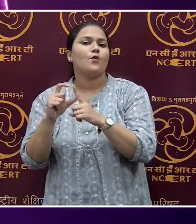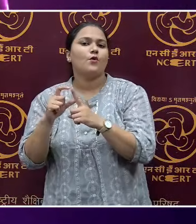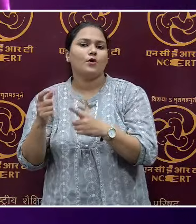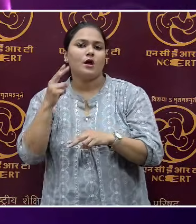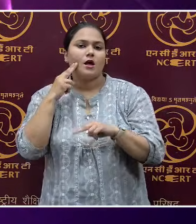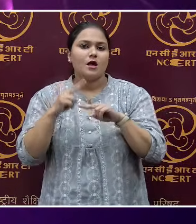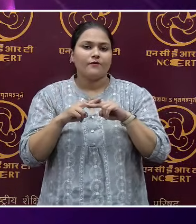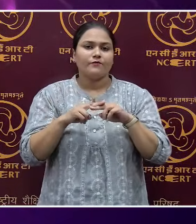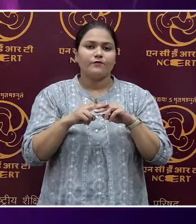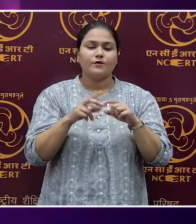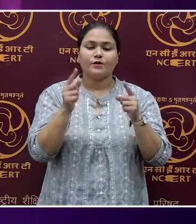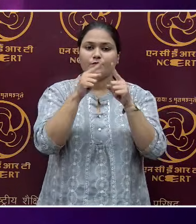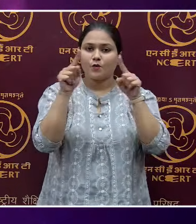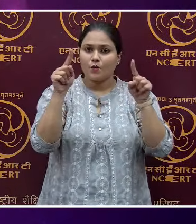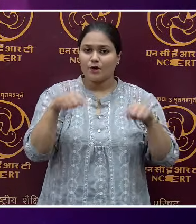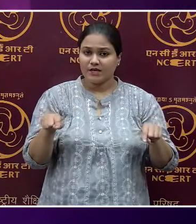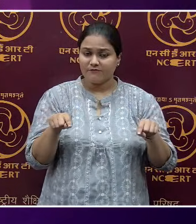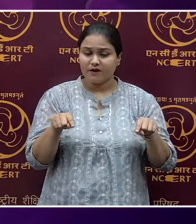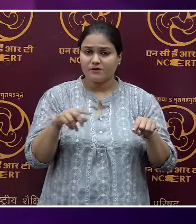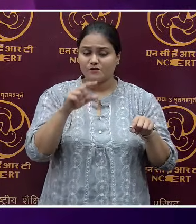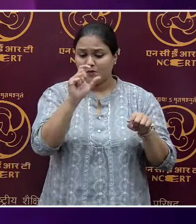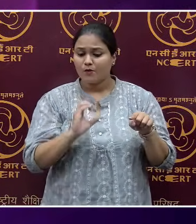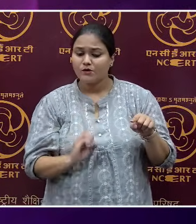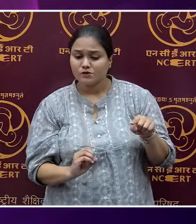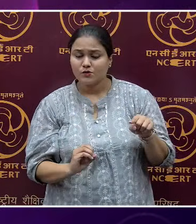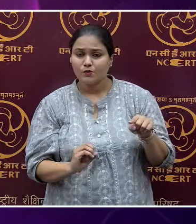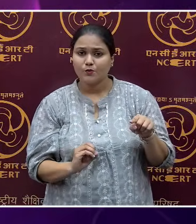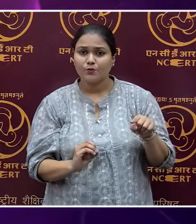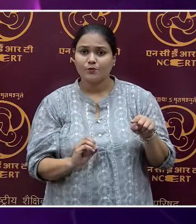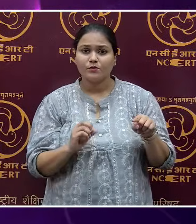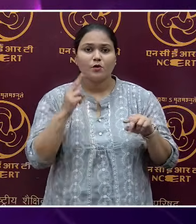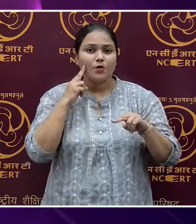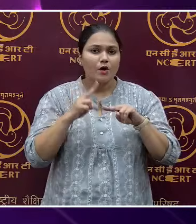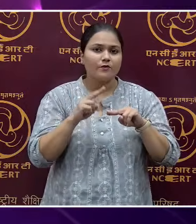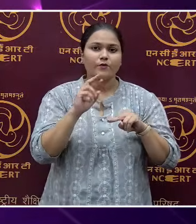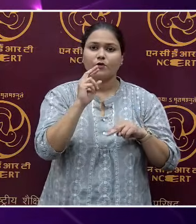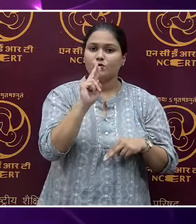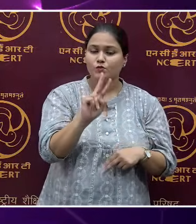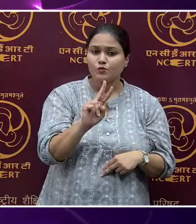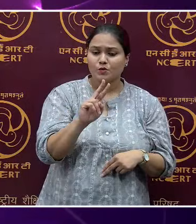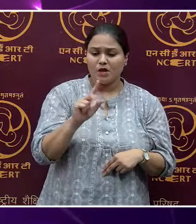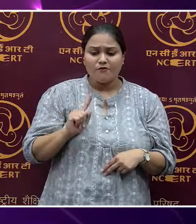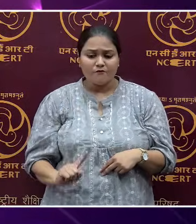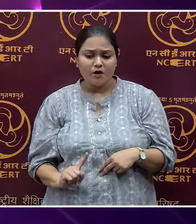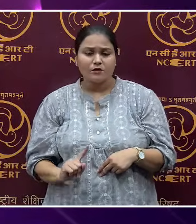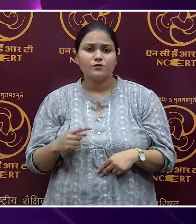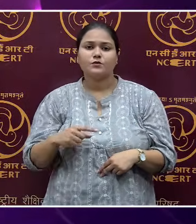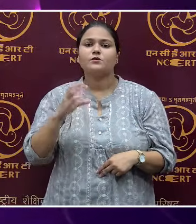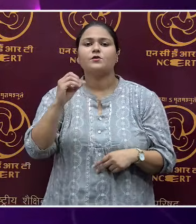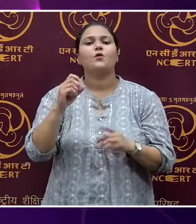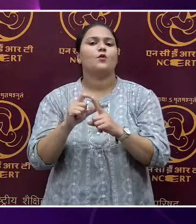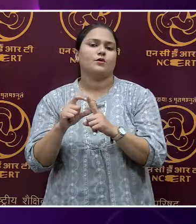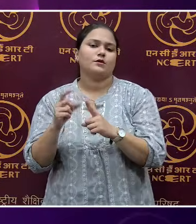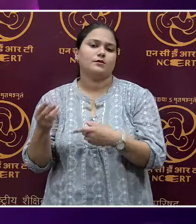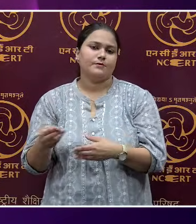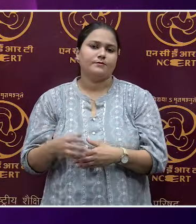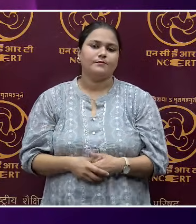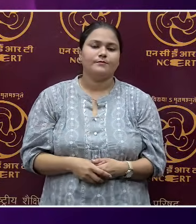becomes 0, then it is even number. And if it is not divisible by 2 and the remainder is not 0, then it is odd number. Okay.